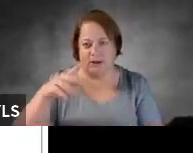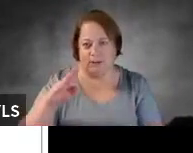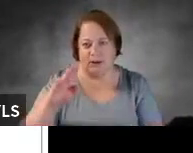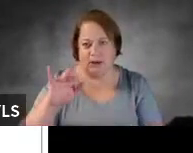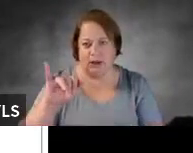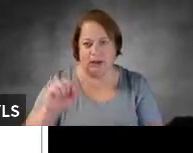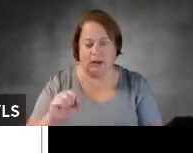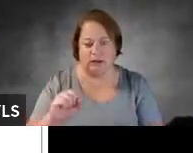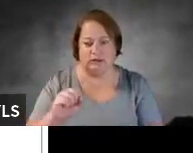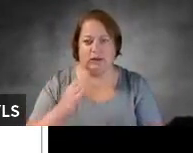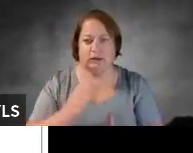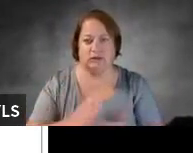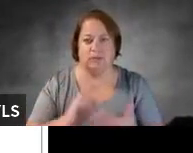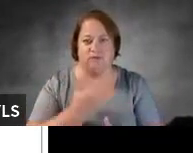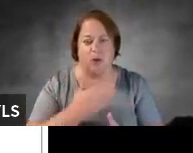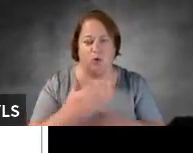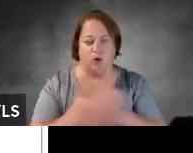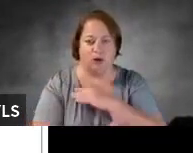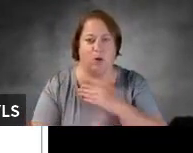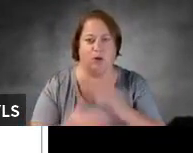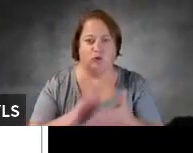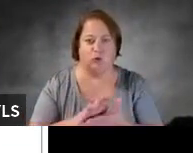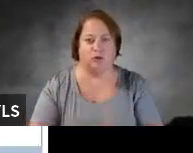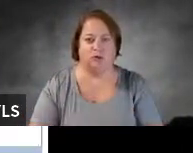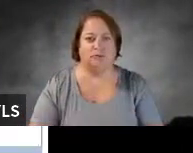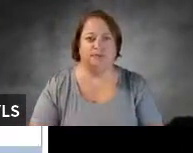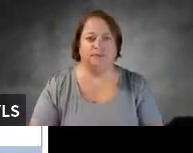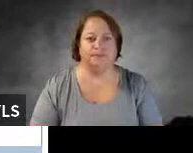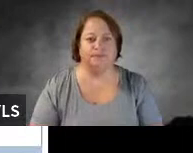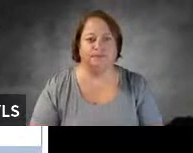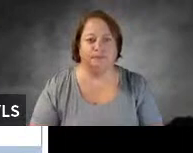PBIS in some of our county schools. Next slide.